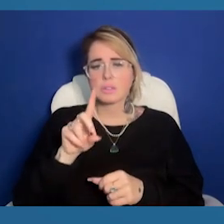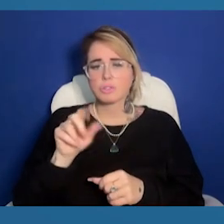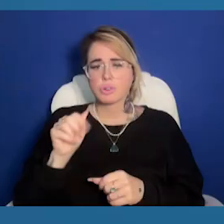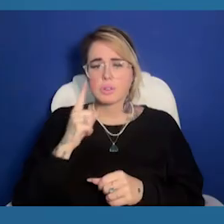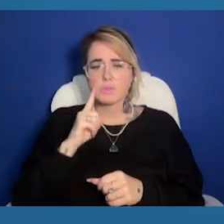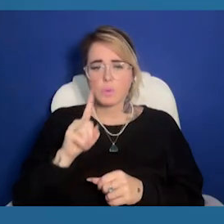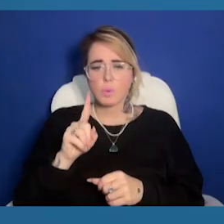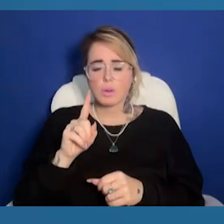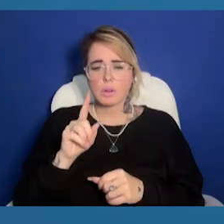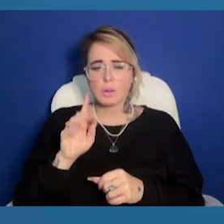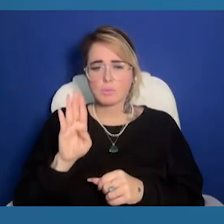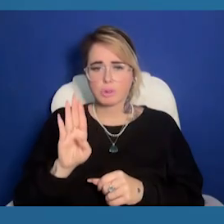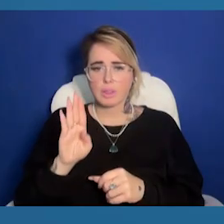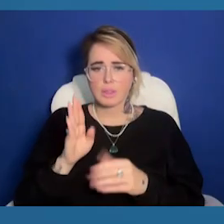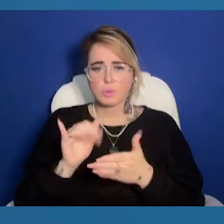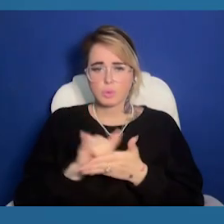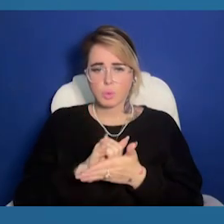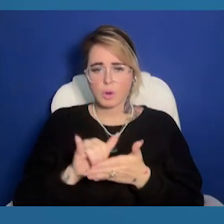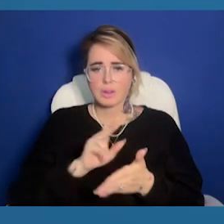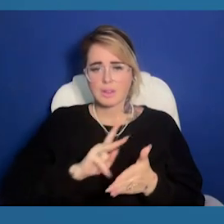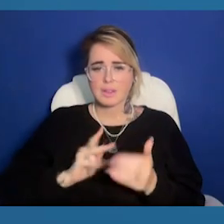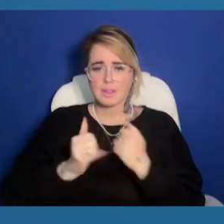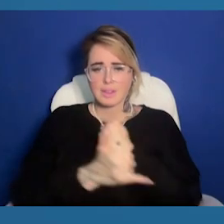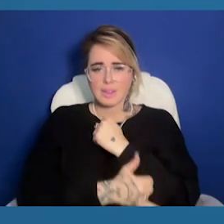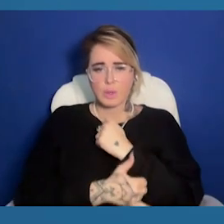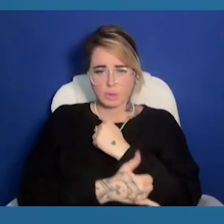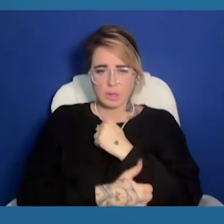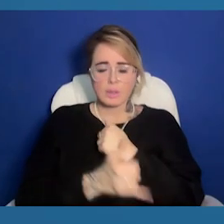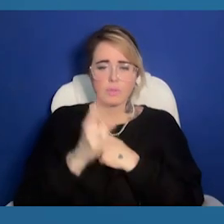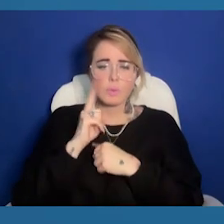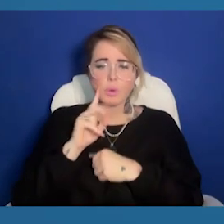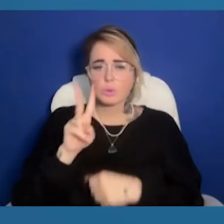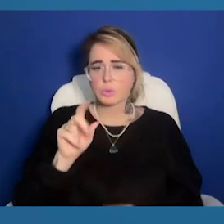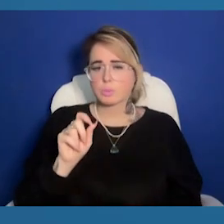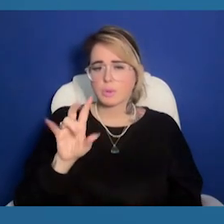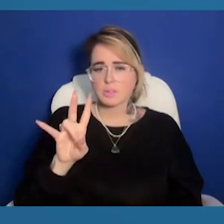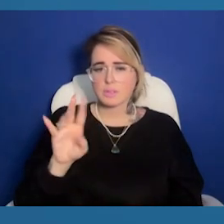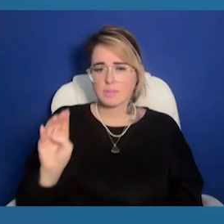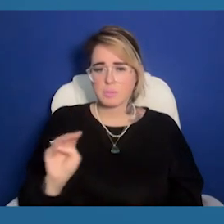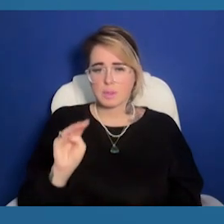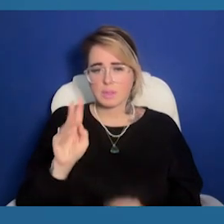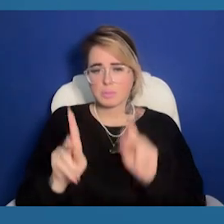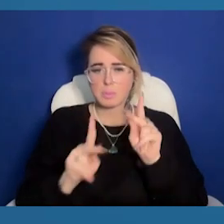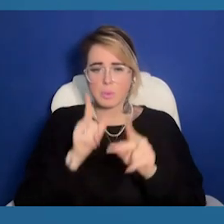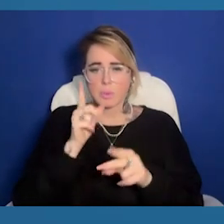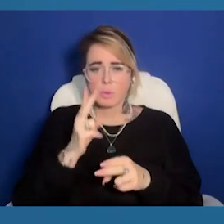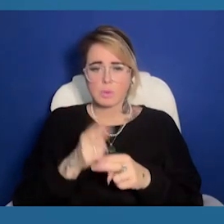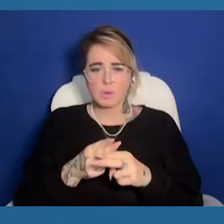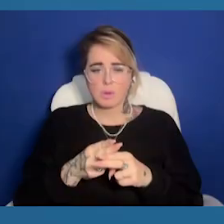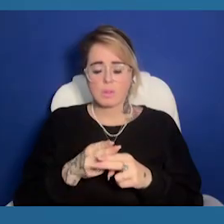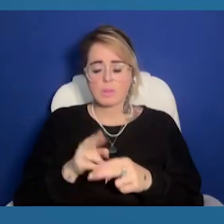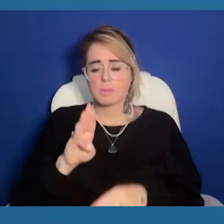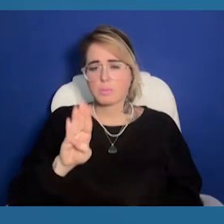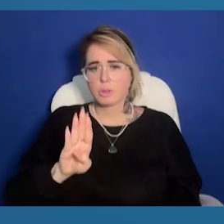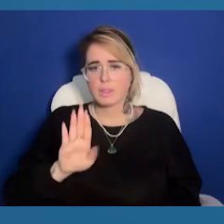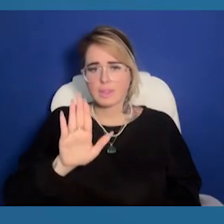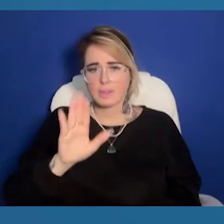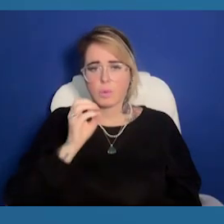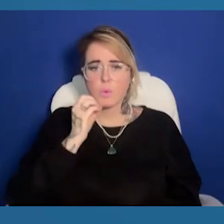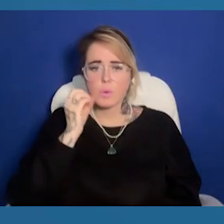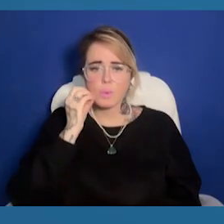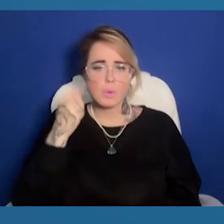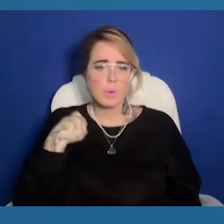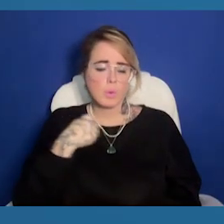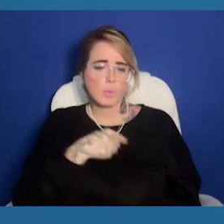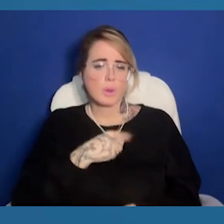York. That's Kings County. And on behalf of the 2.7 million people who call Brooklyn their home, we are grateful for